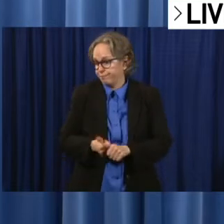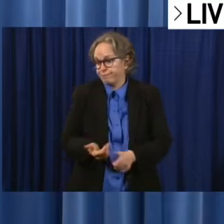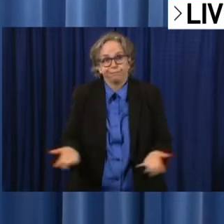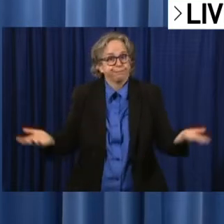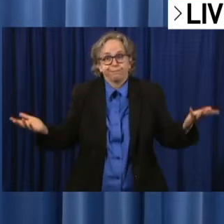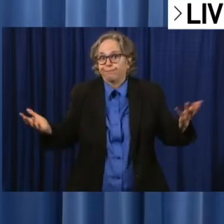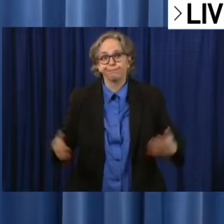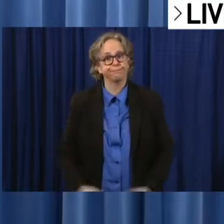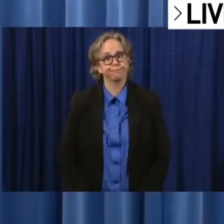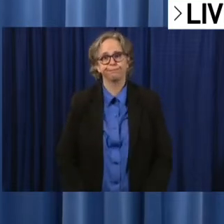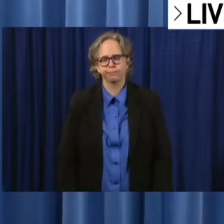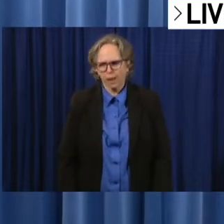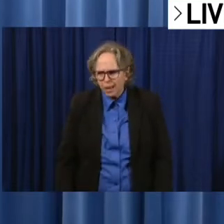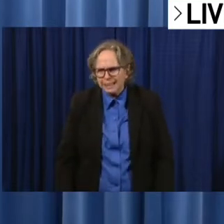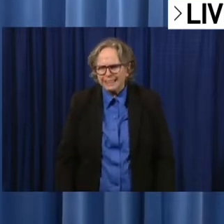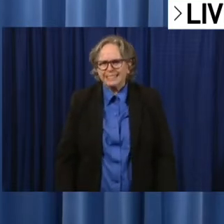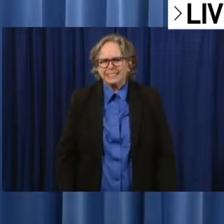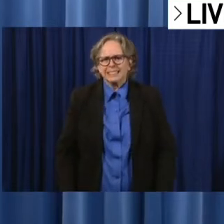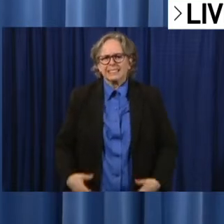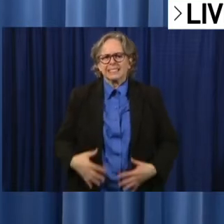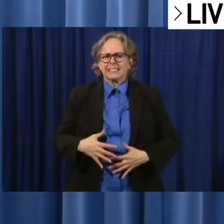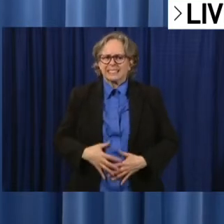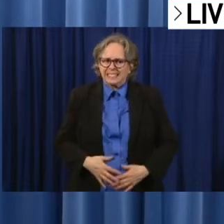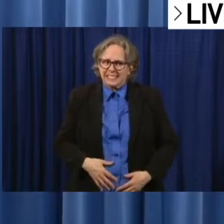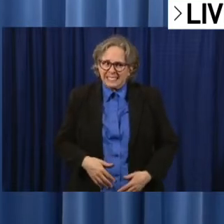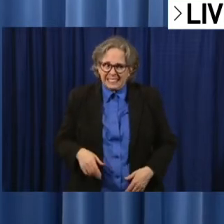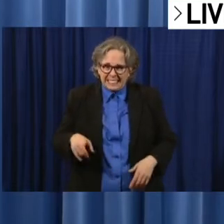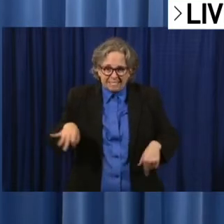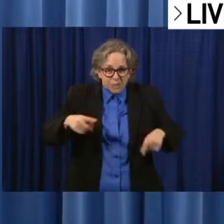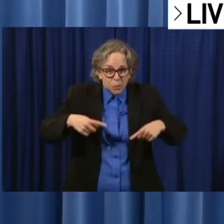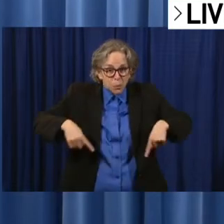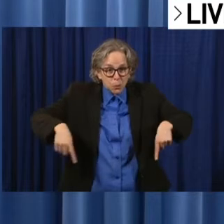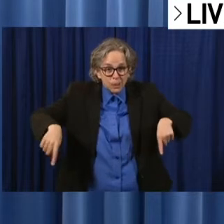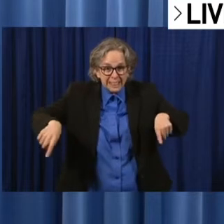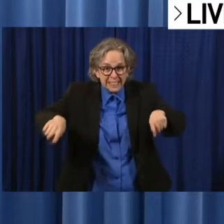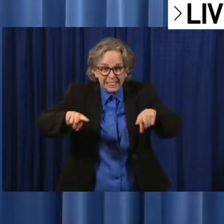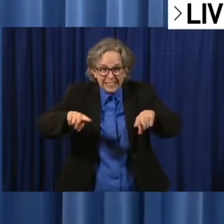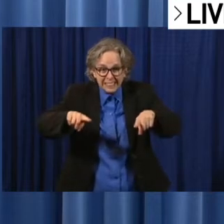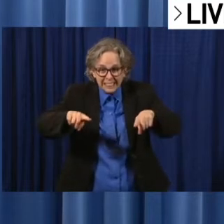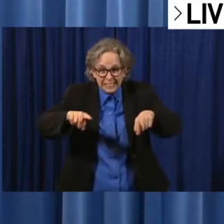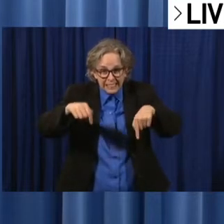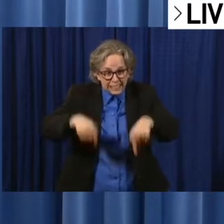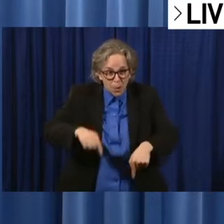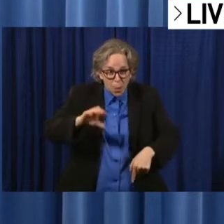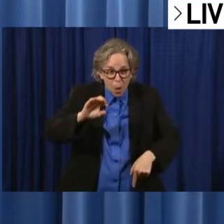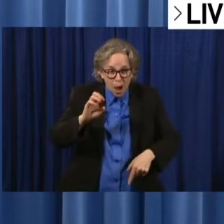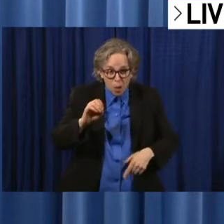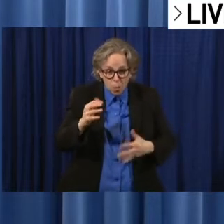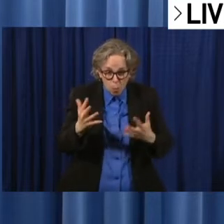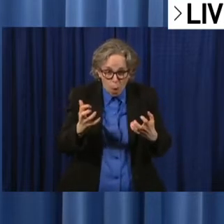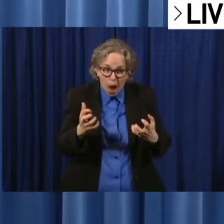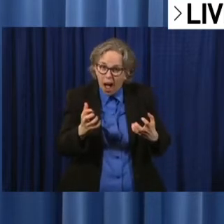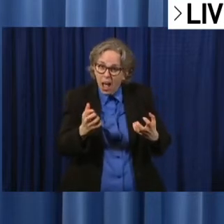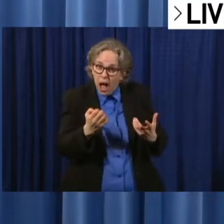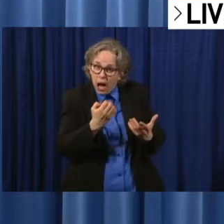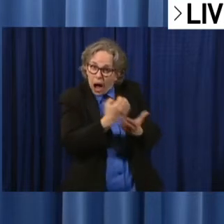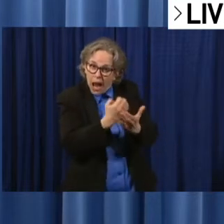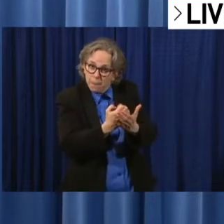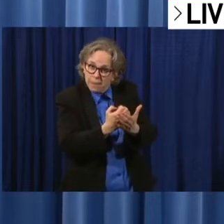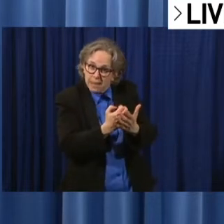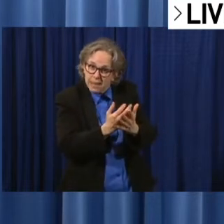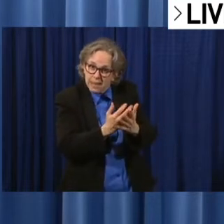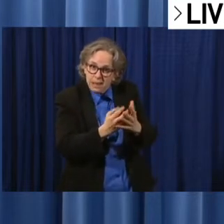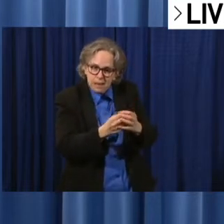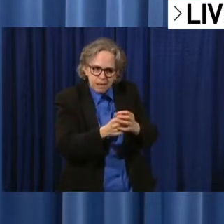If we're going to make this recovery, if we're going to bring the economy back, people have to feel safe when they go out. They have to feel that